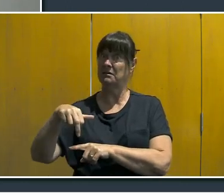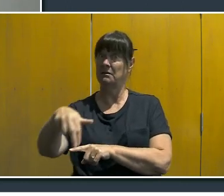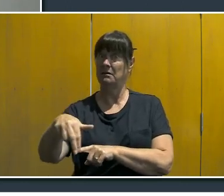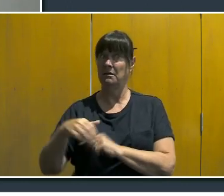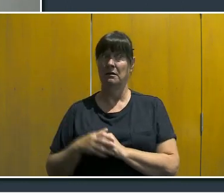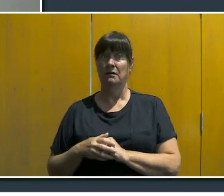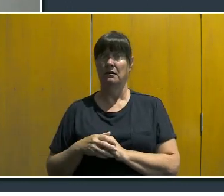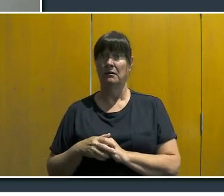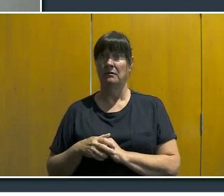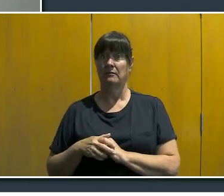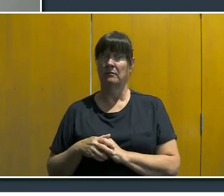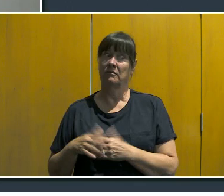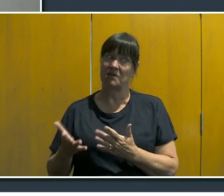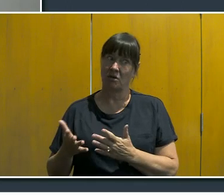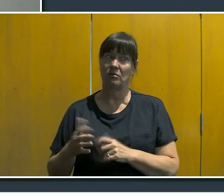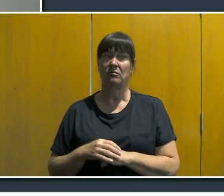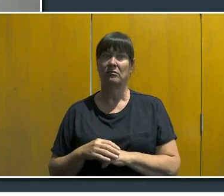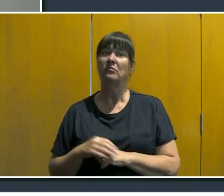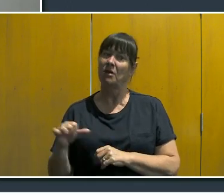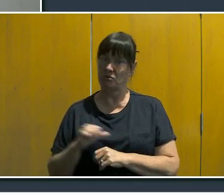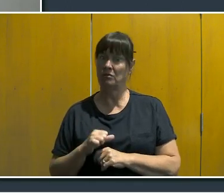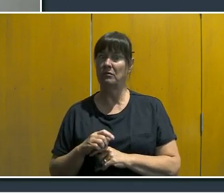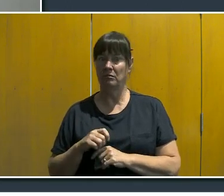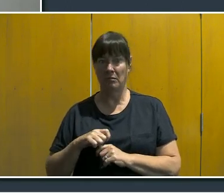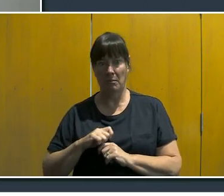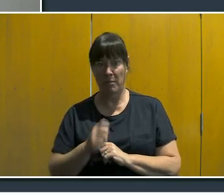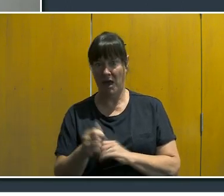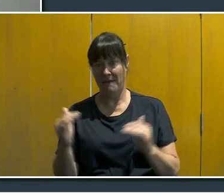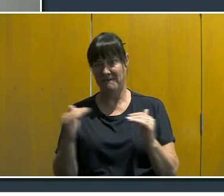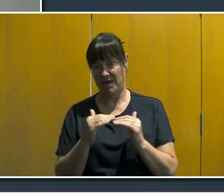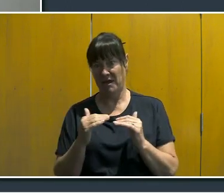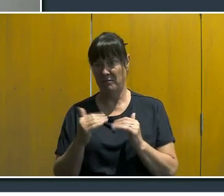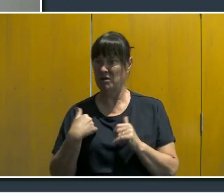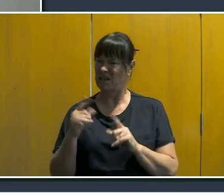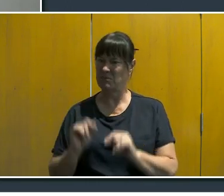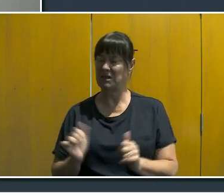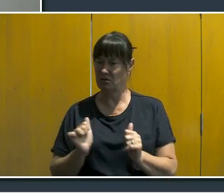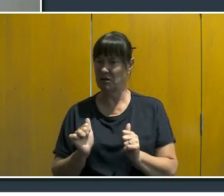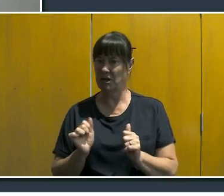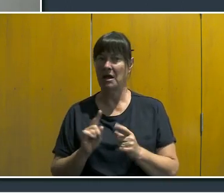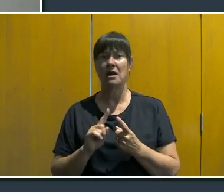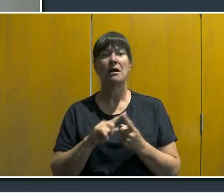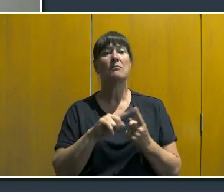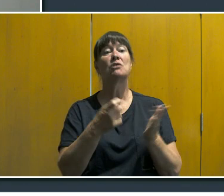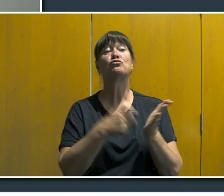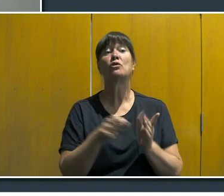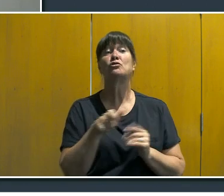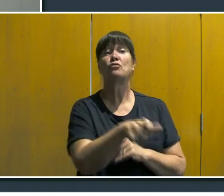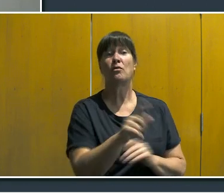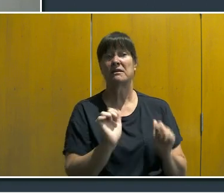probably should be paying their fair share of rates because that's all been done there. And then also Rogers Road's been done,